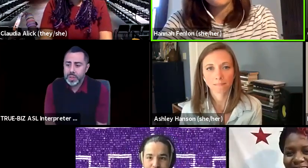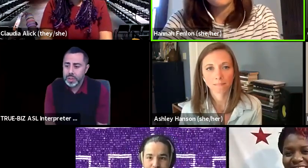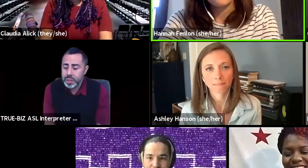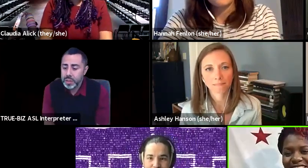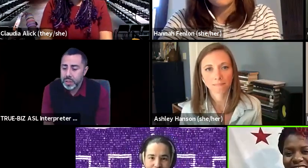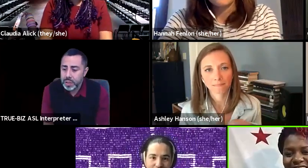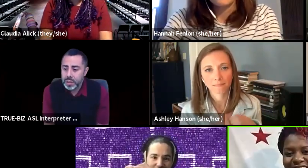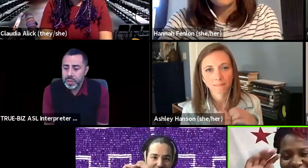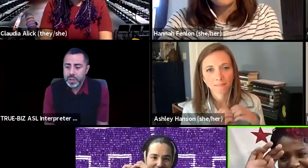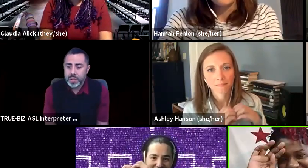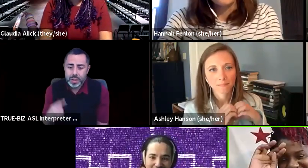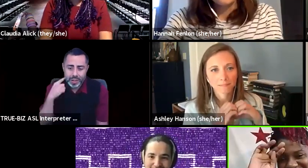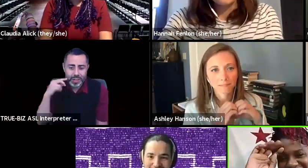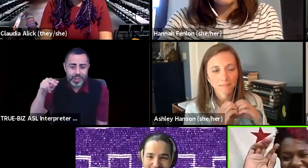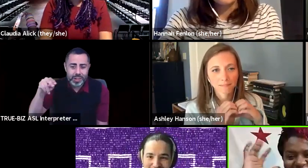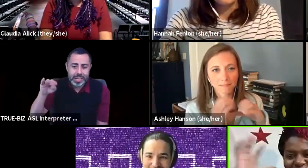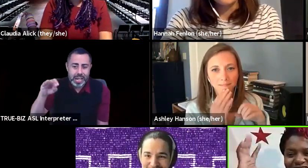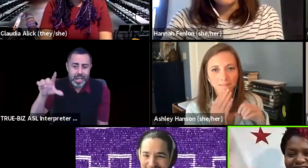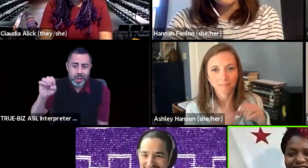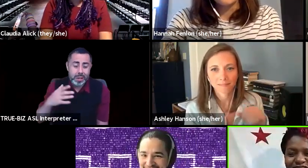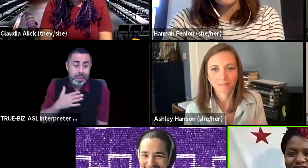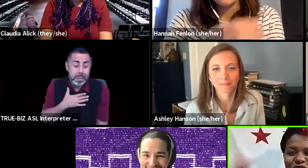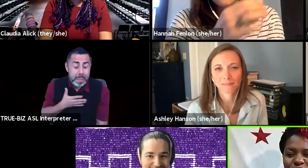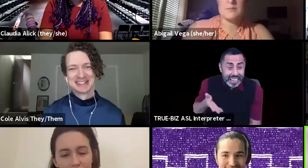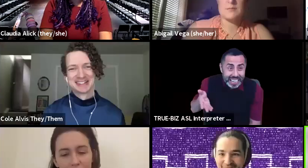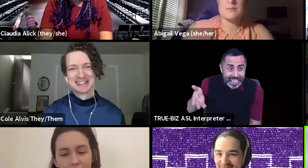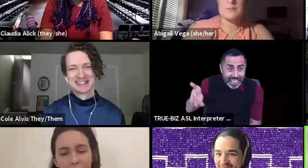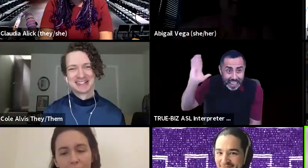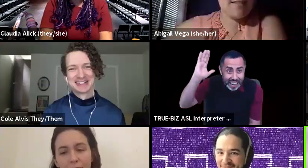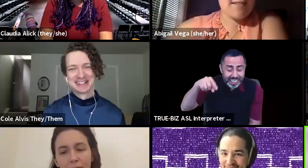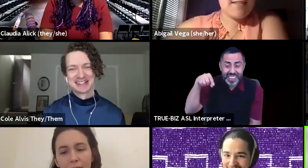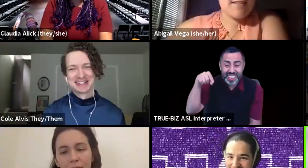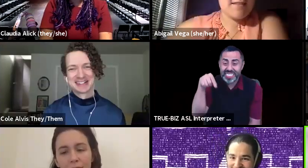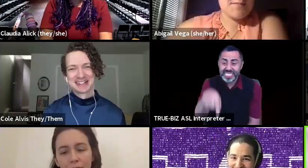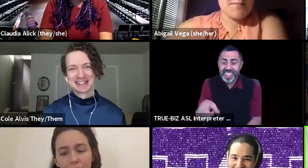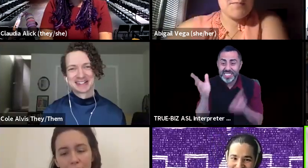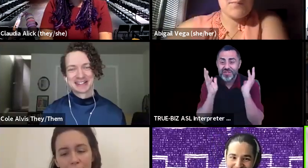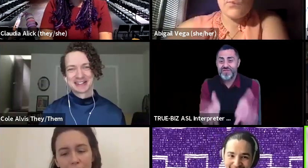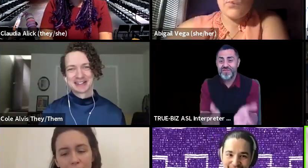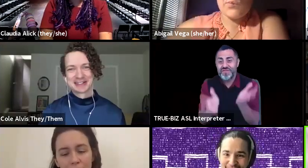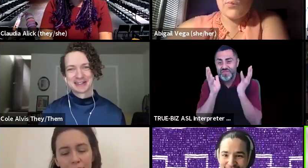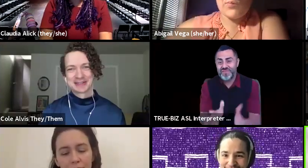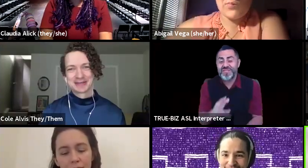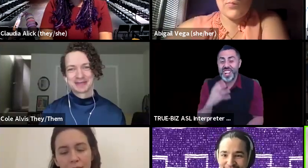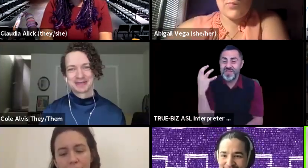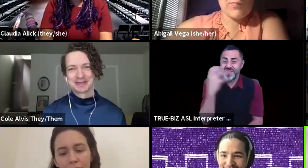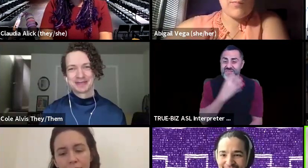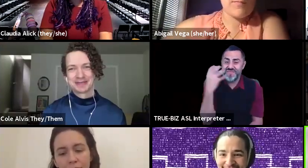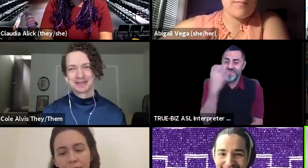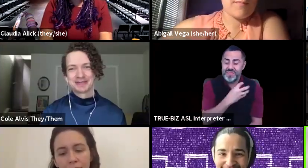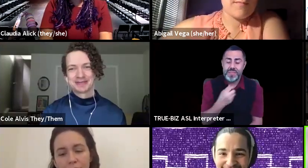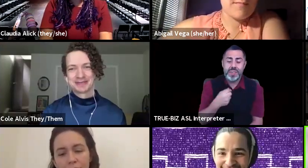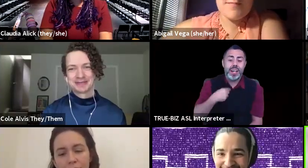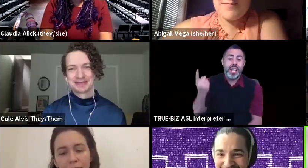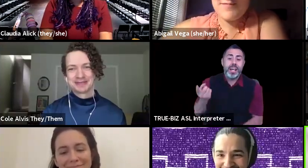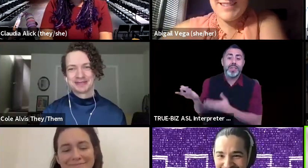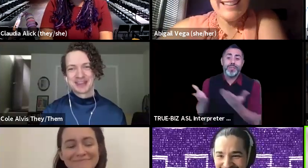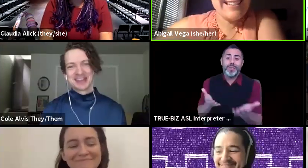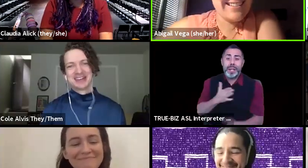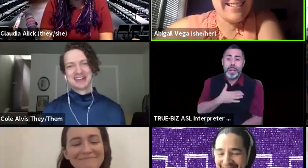Oh my gosh. These conversations are so incredible. I always come with my